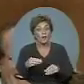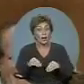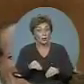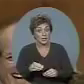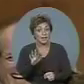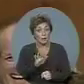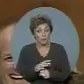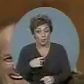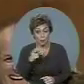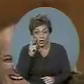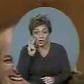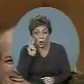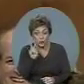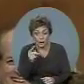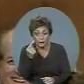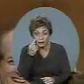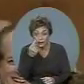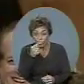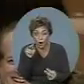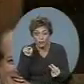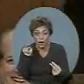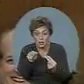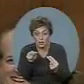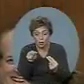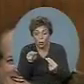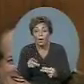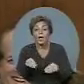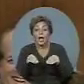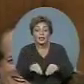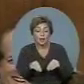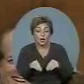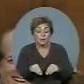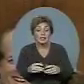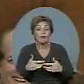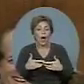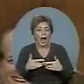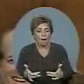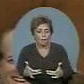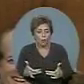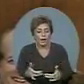look at me, will the minister admit that he learned about allegation of